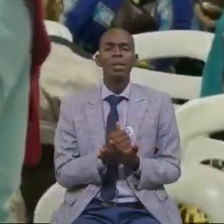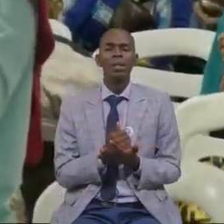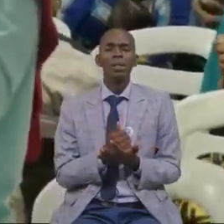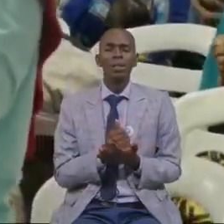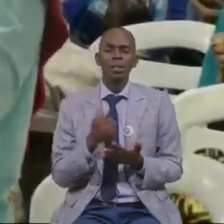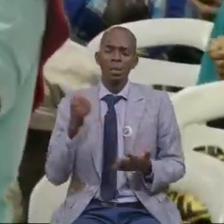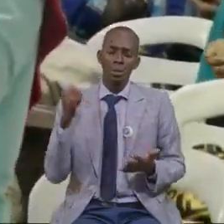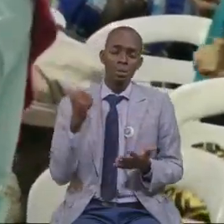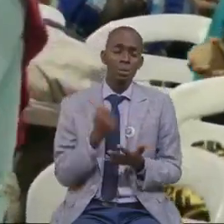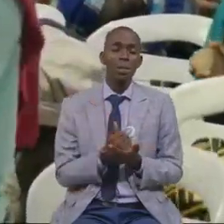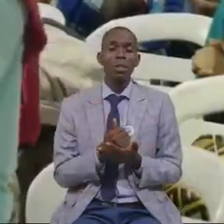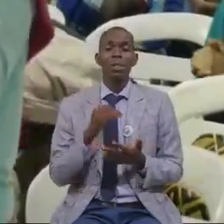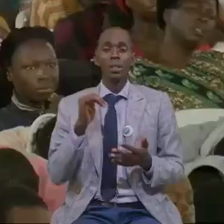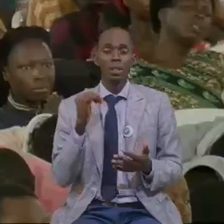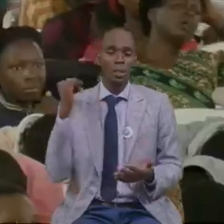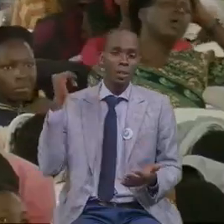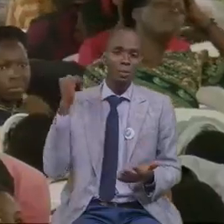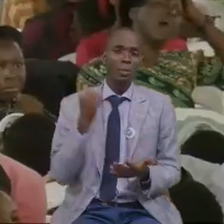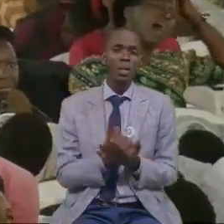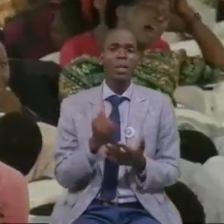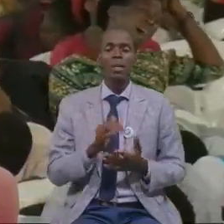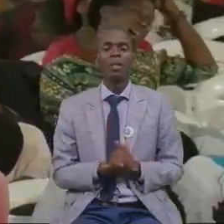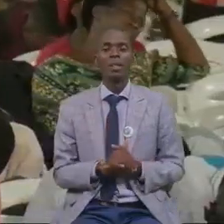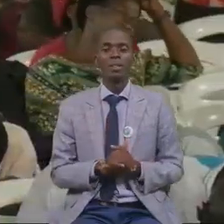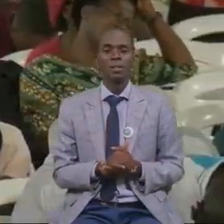Amen. That reaches heaven.